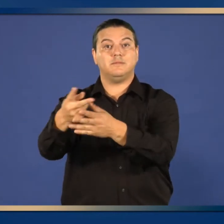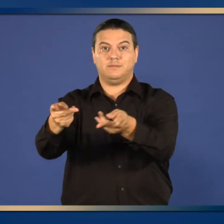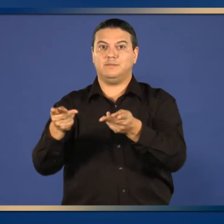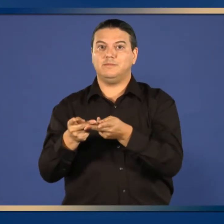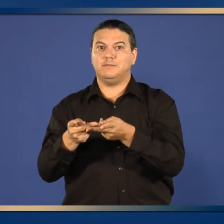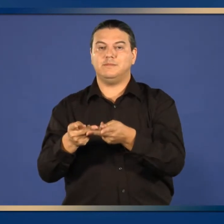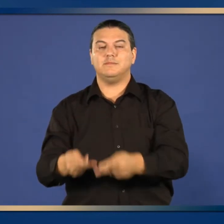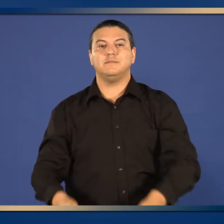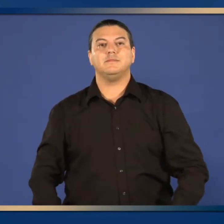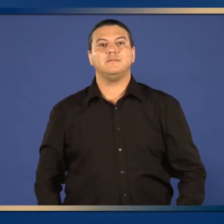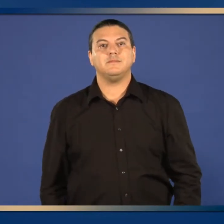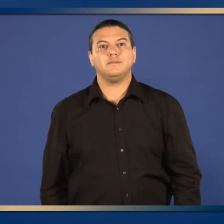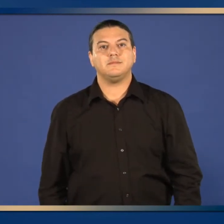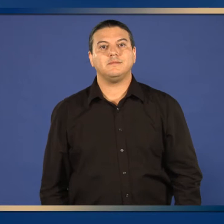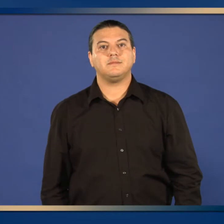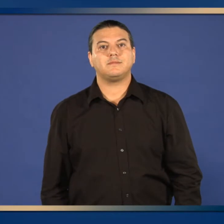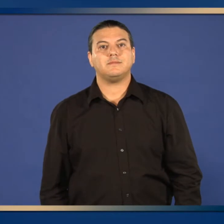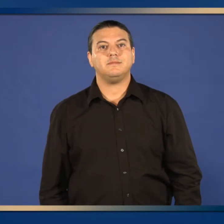now.